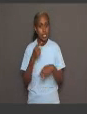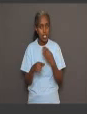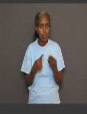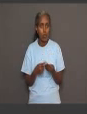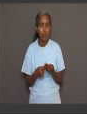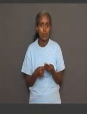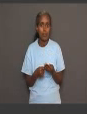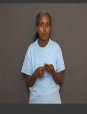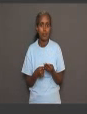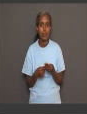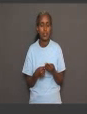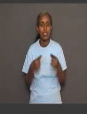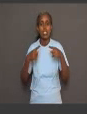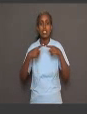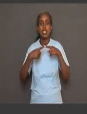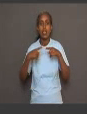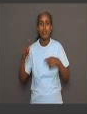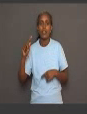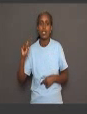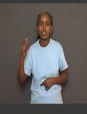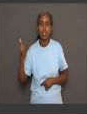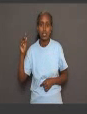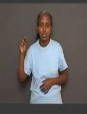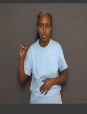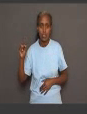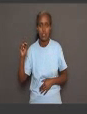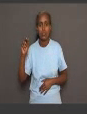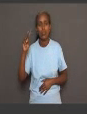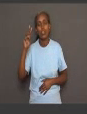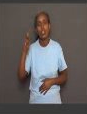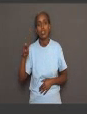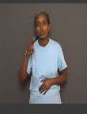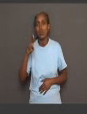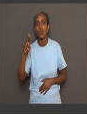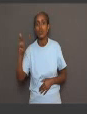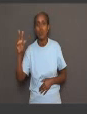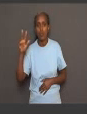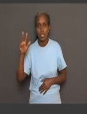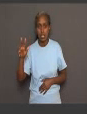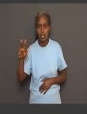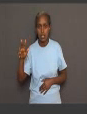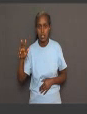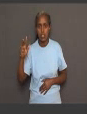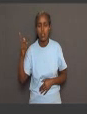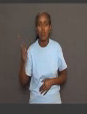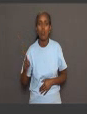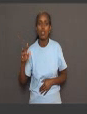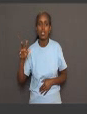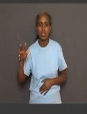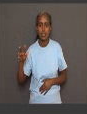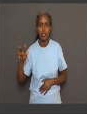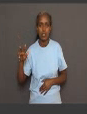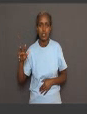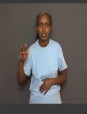Therefore, the inverse tangent of square root of 3 over